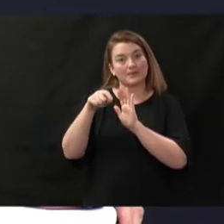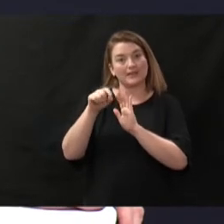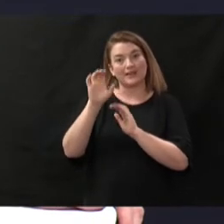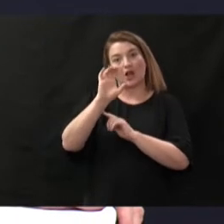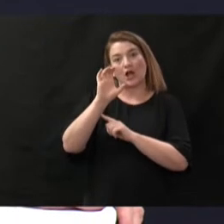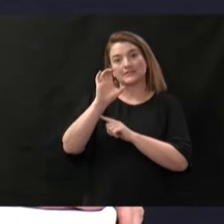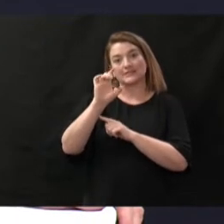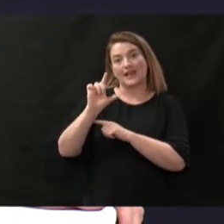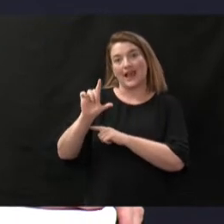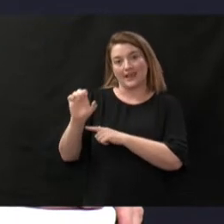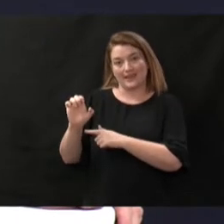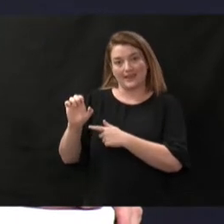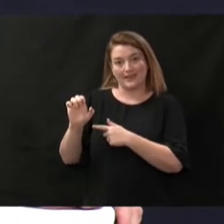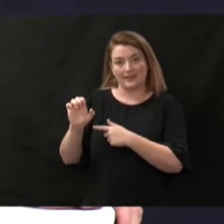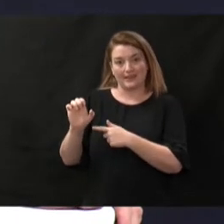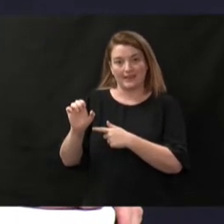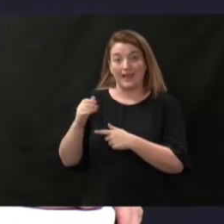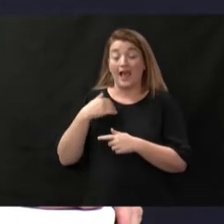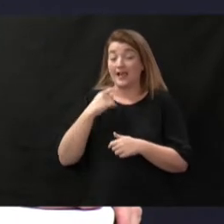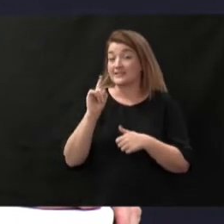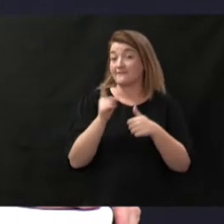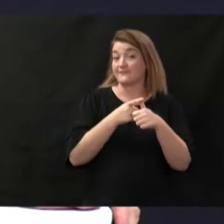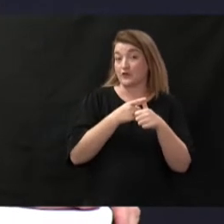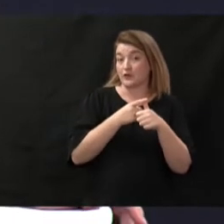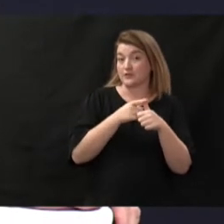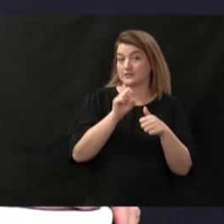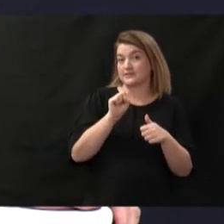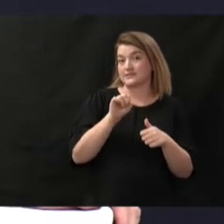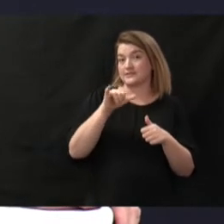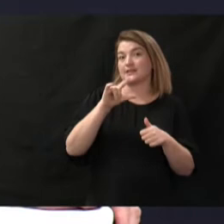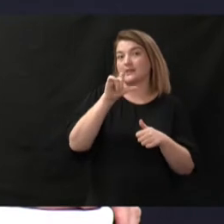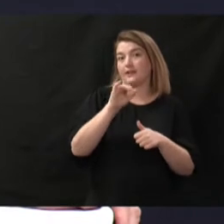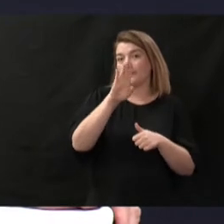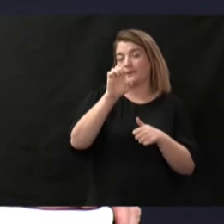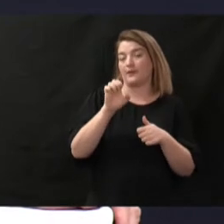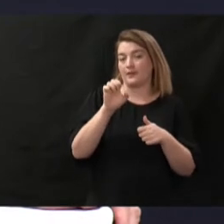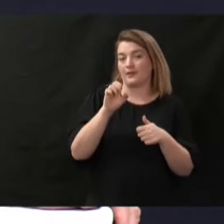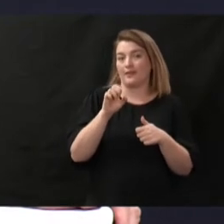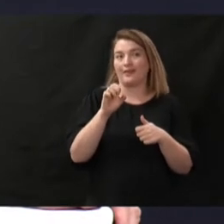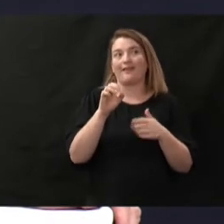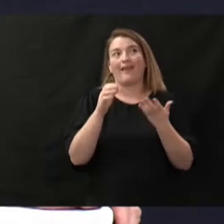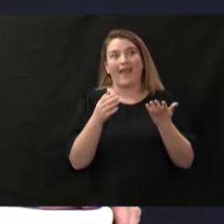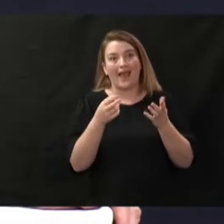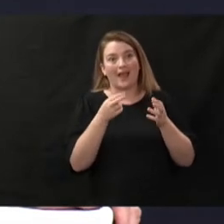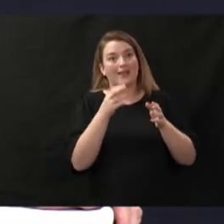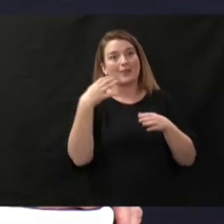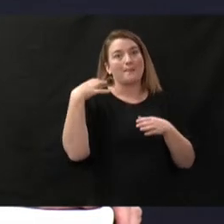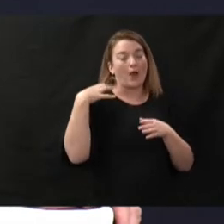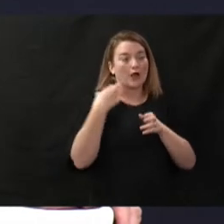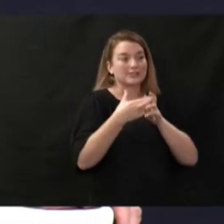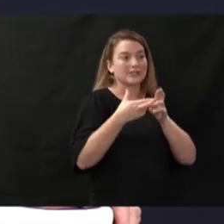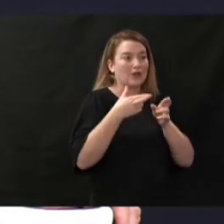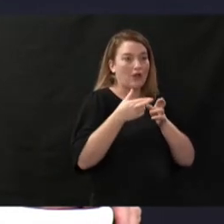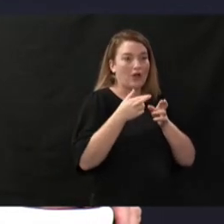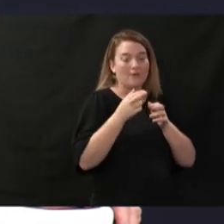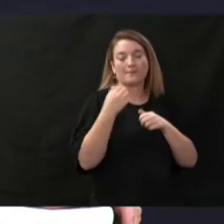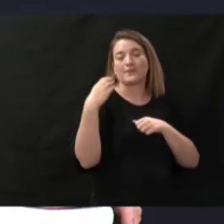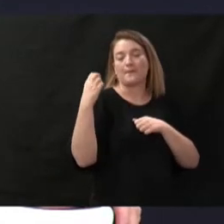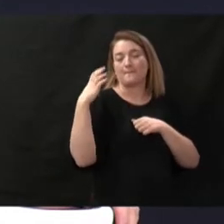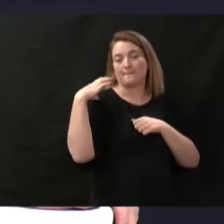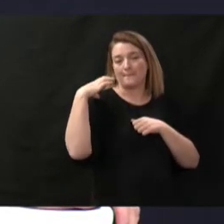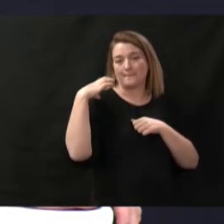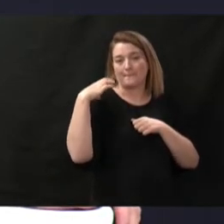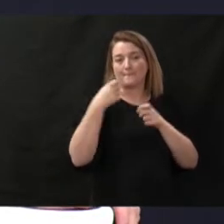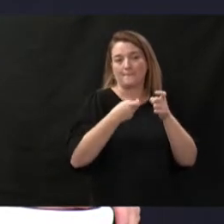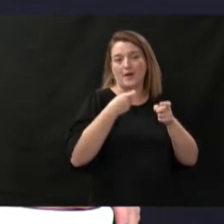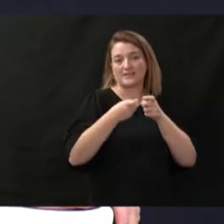It does have a first syllable, that's Basiar. Thank you. You didn't miss gargle. I miss